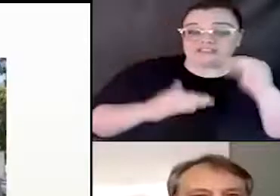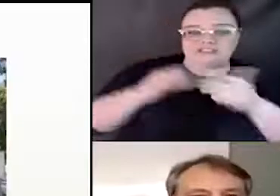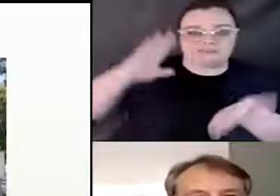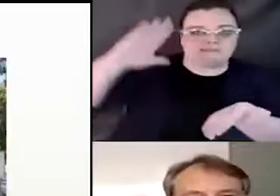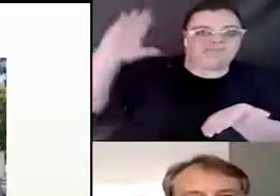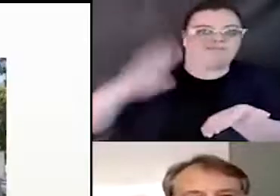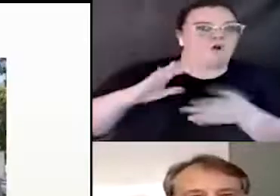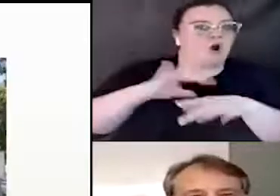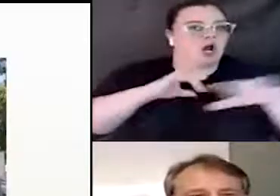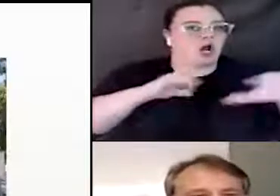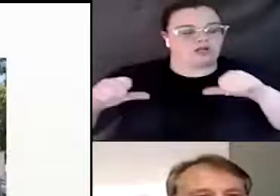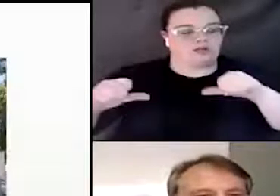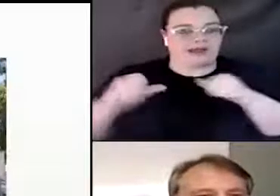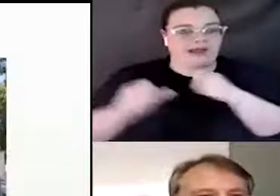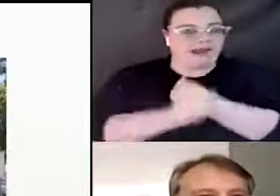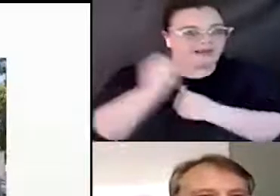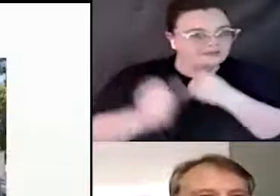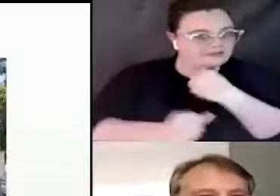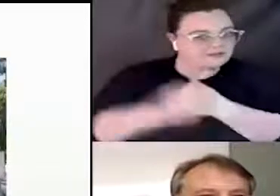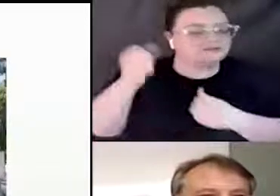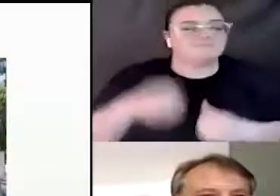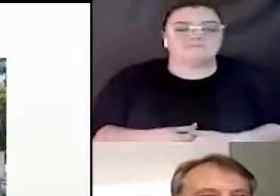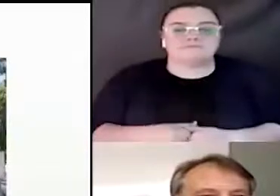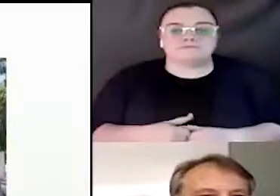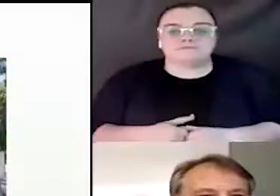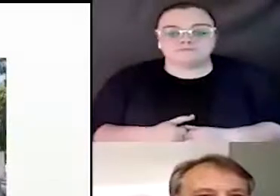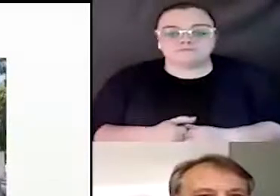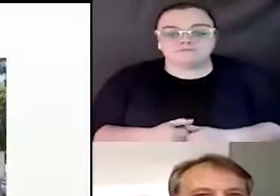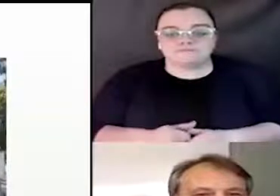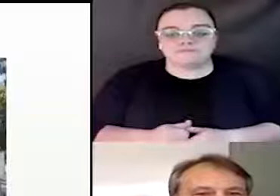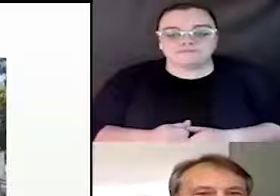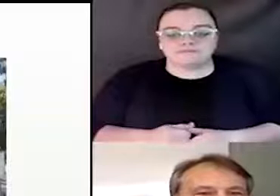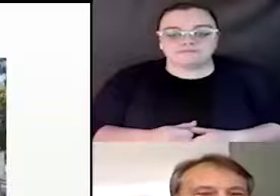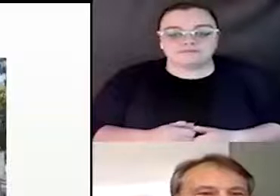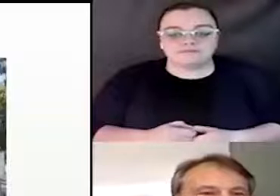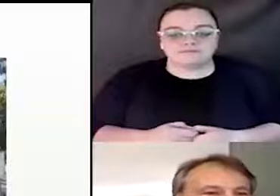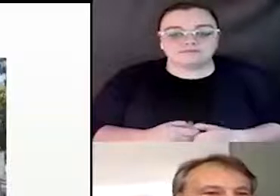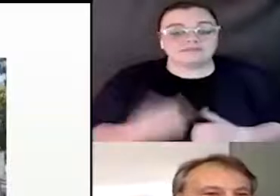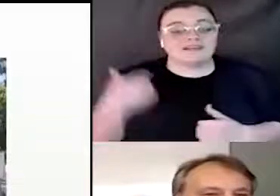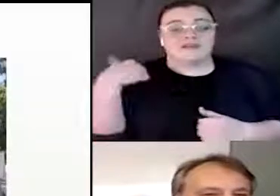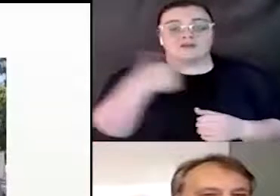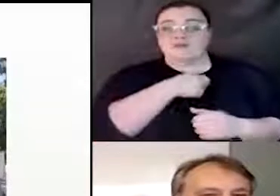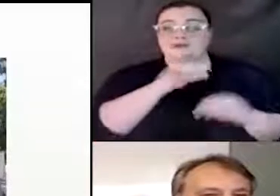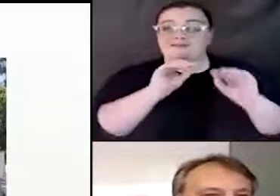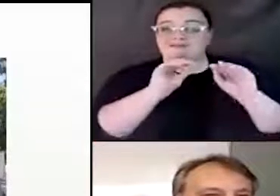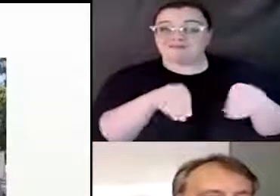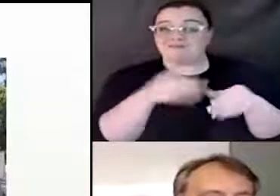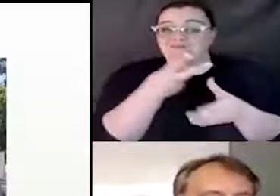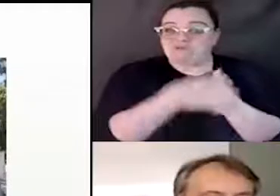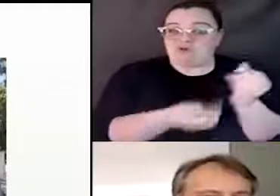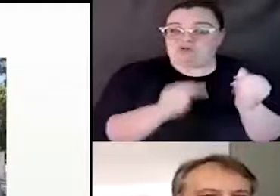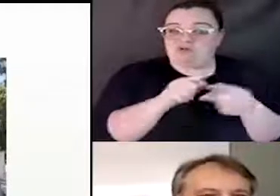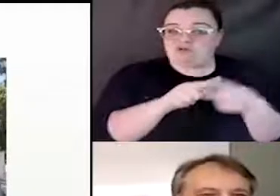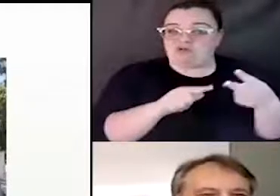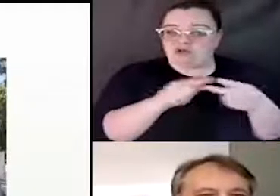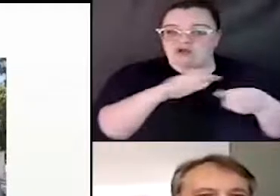hazards, non-structural earthquake hazards. And so we implemented those in both